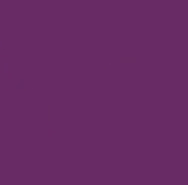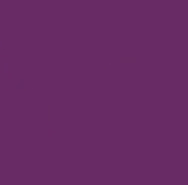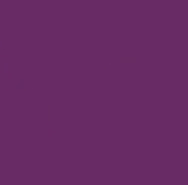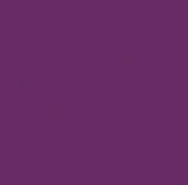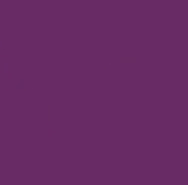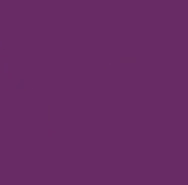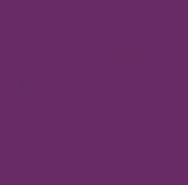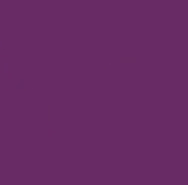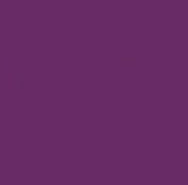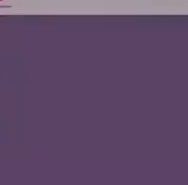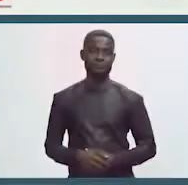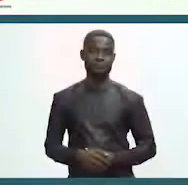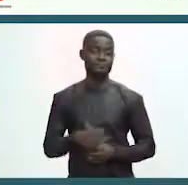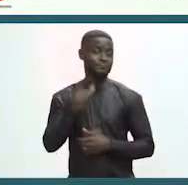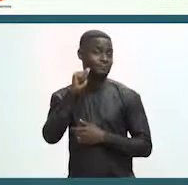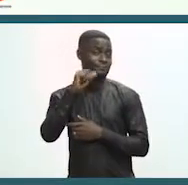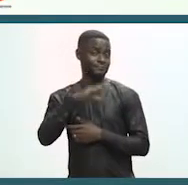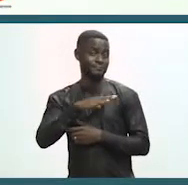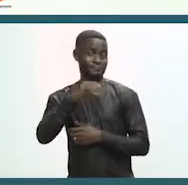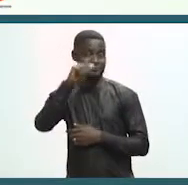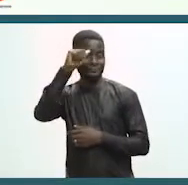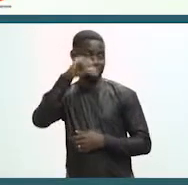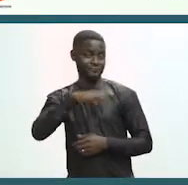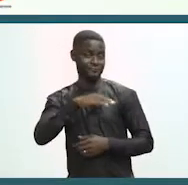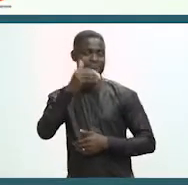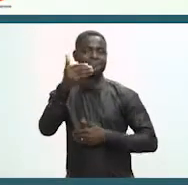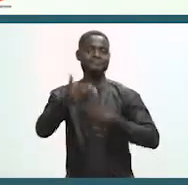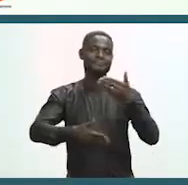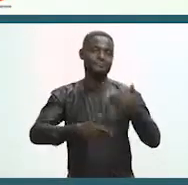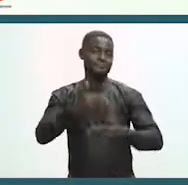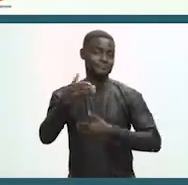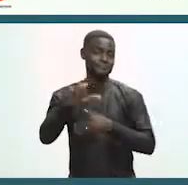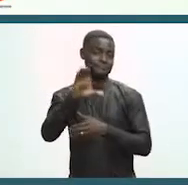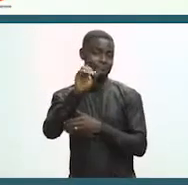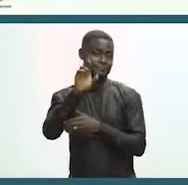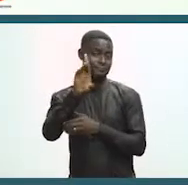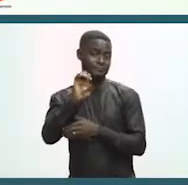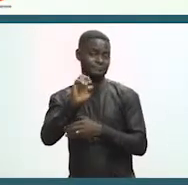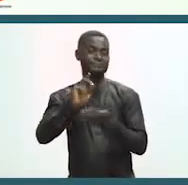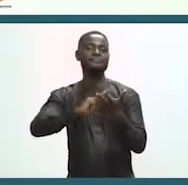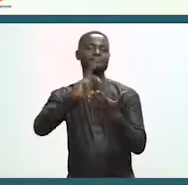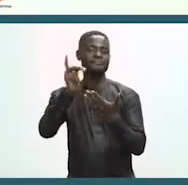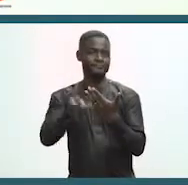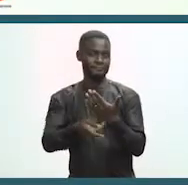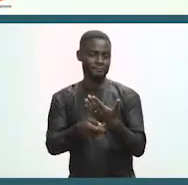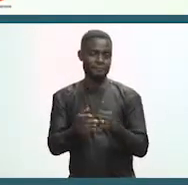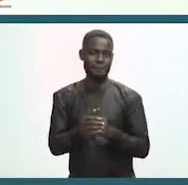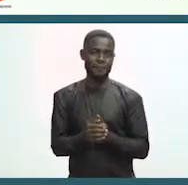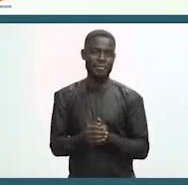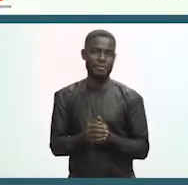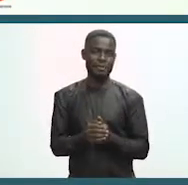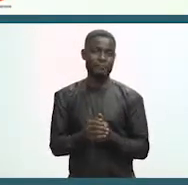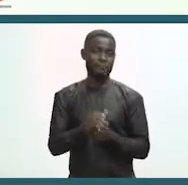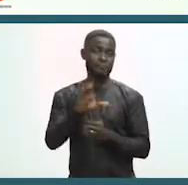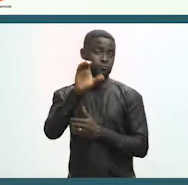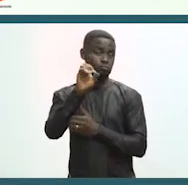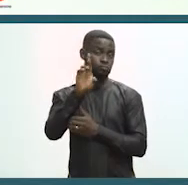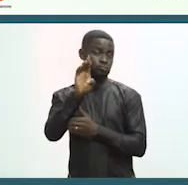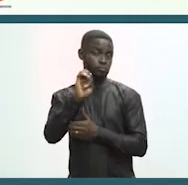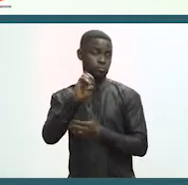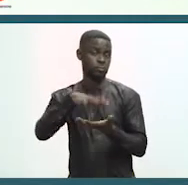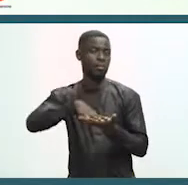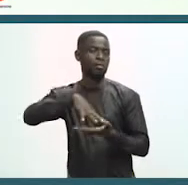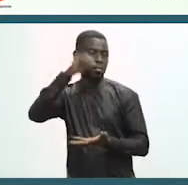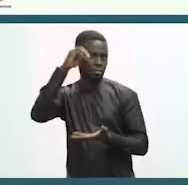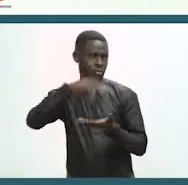Recovery and Resilience Program. Ladies and gentlemen, welcome to the CoRe program. CoRe is a